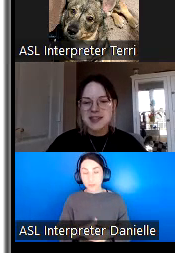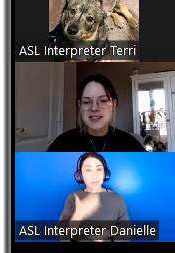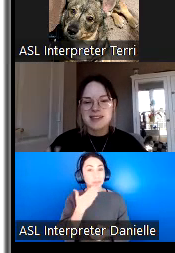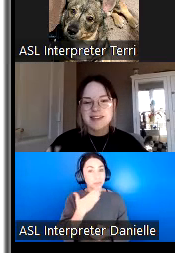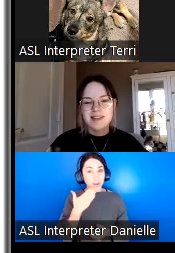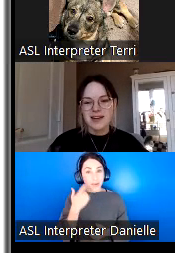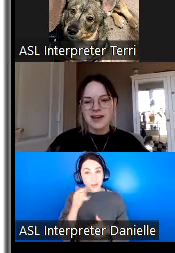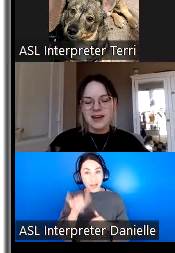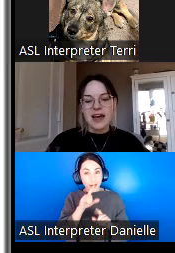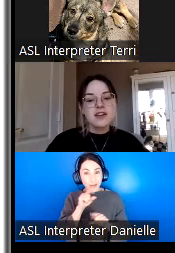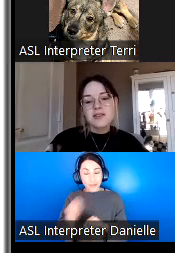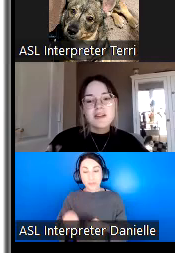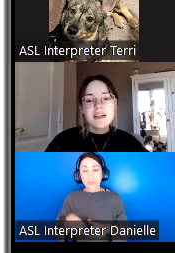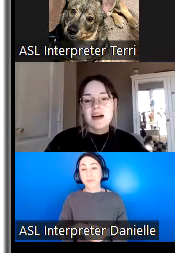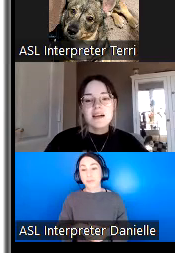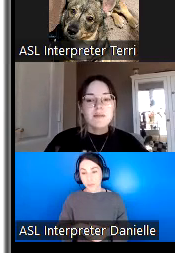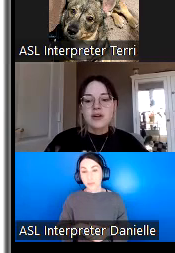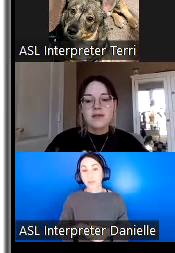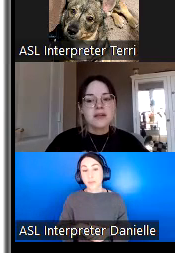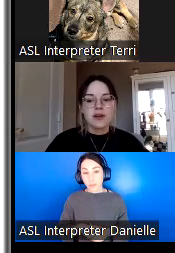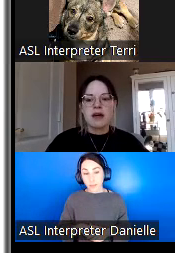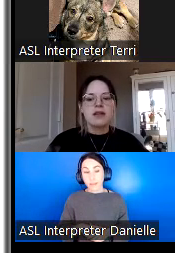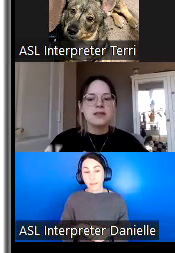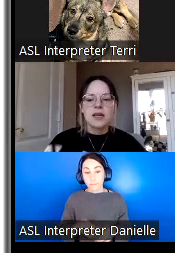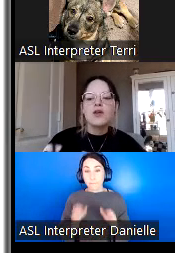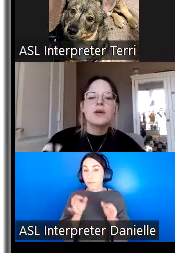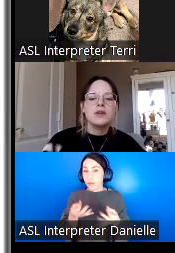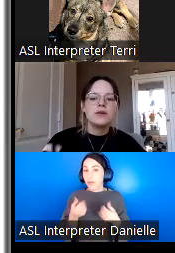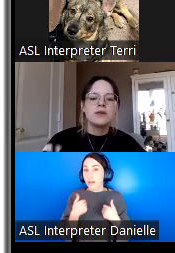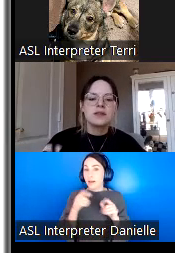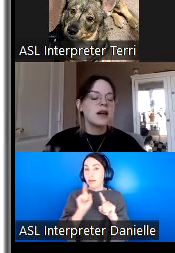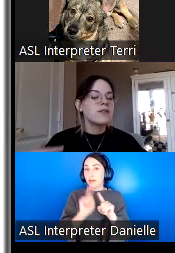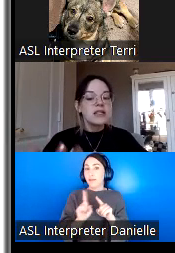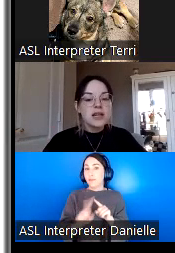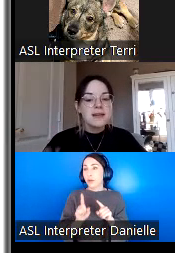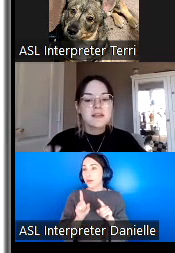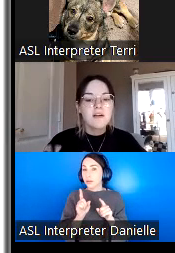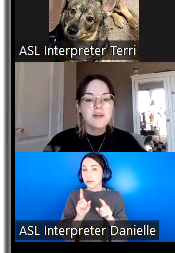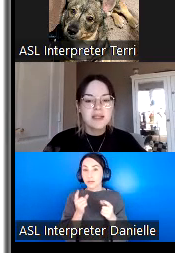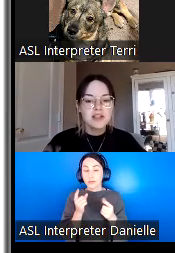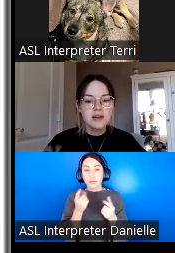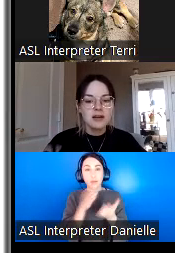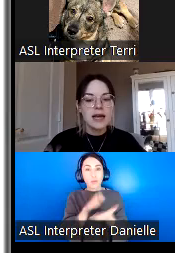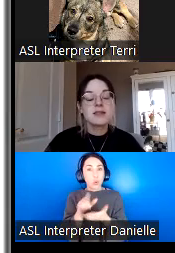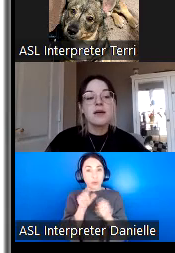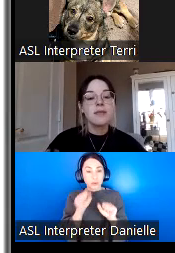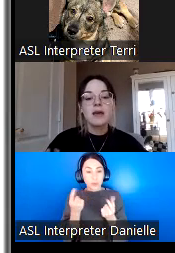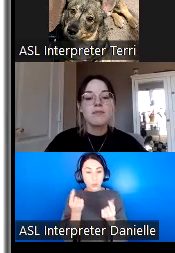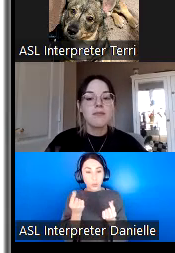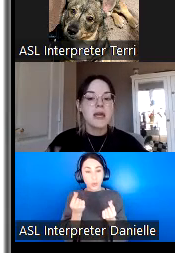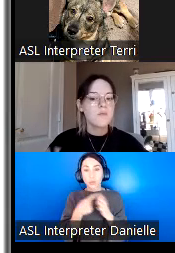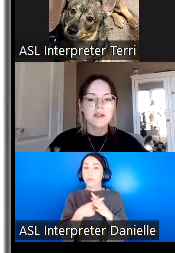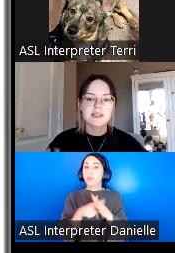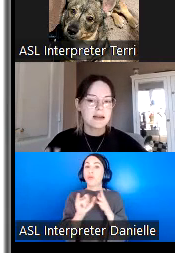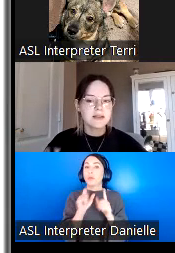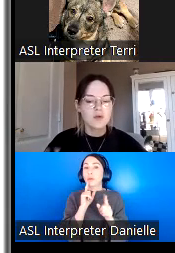your responses. And there are certainly a number of different methods that you can use to kind of initiate this conversation, and some